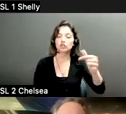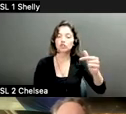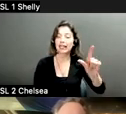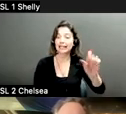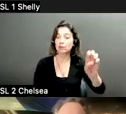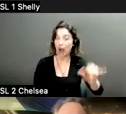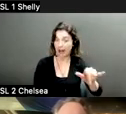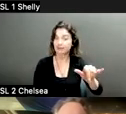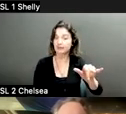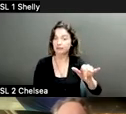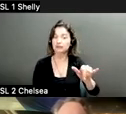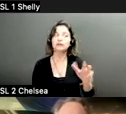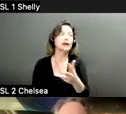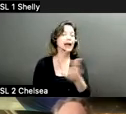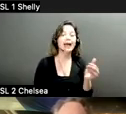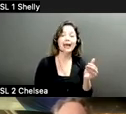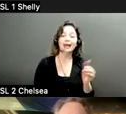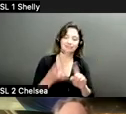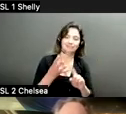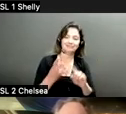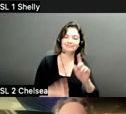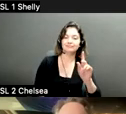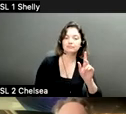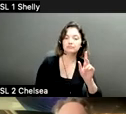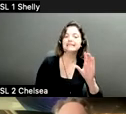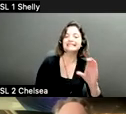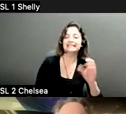G-R-I-G-L-E-Y. And Christine Sun Kim,